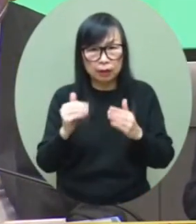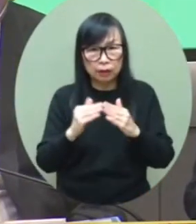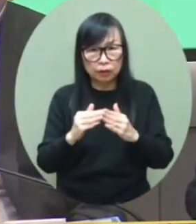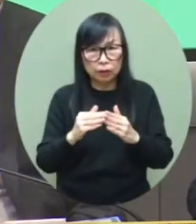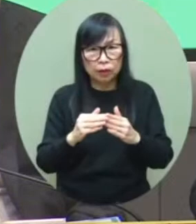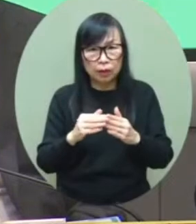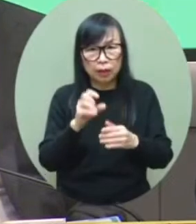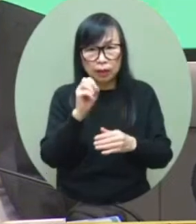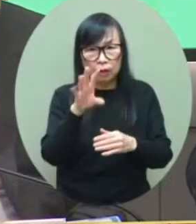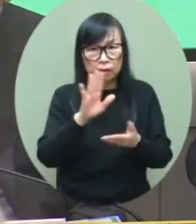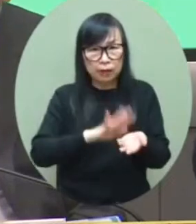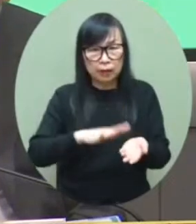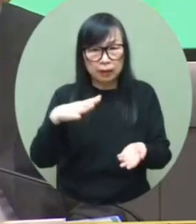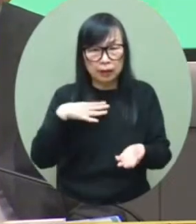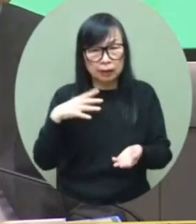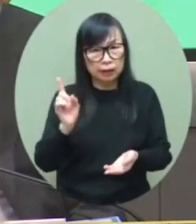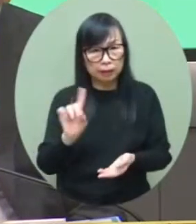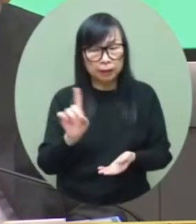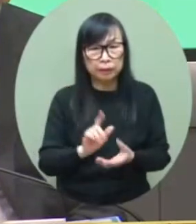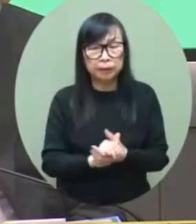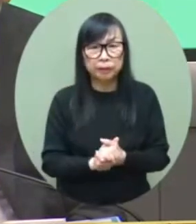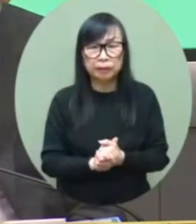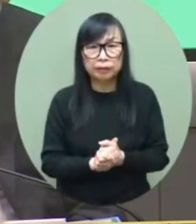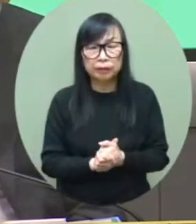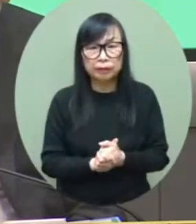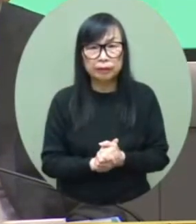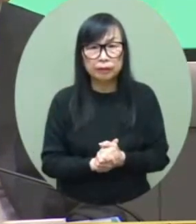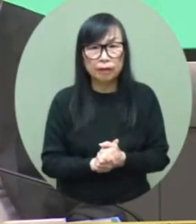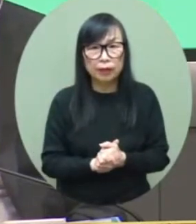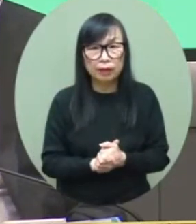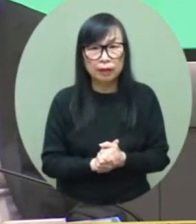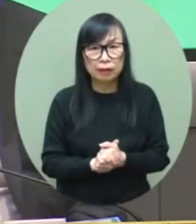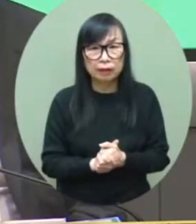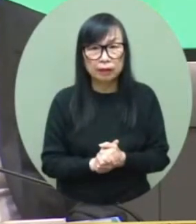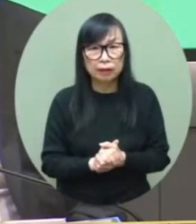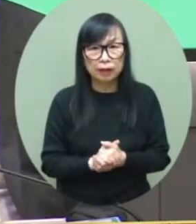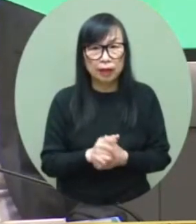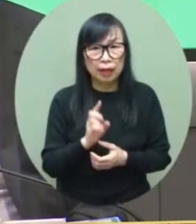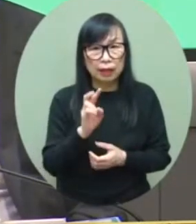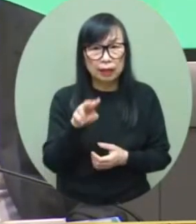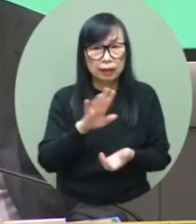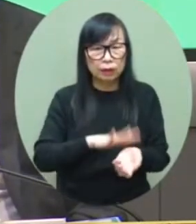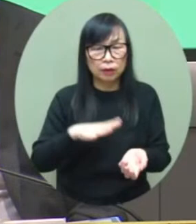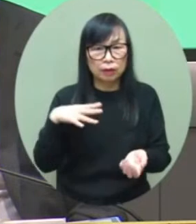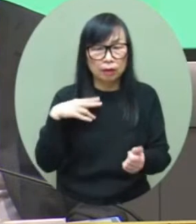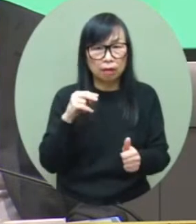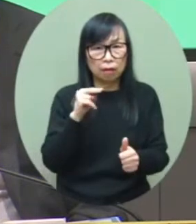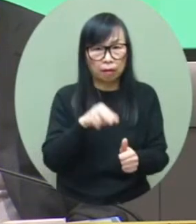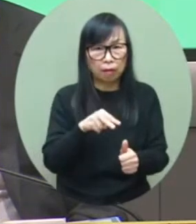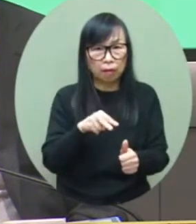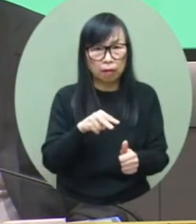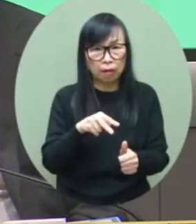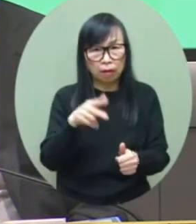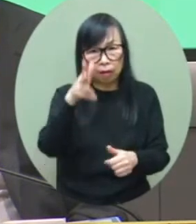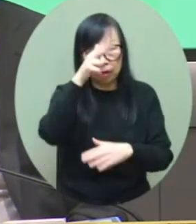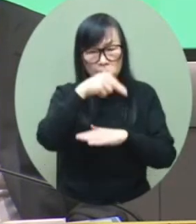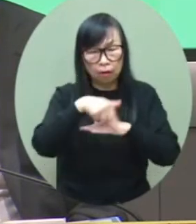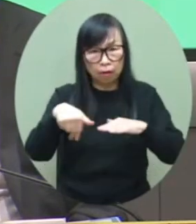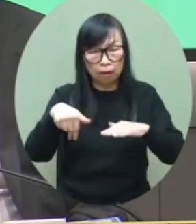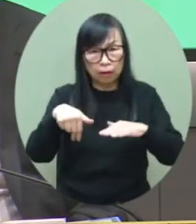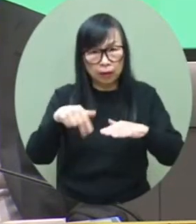I'll invite the Secretary for Health to tell you more about infection control. Now, for